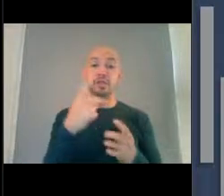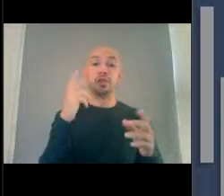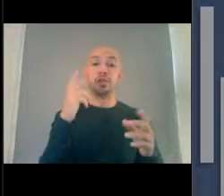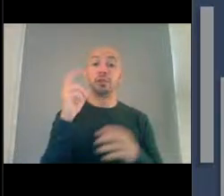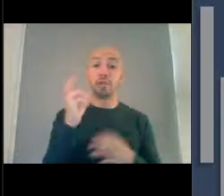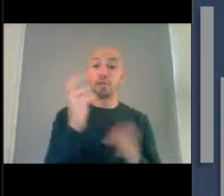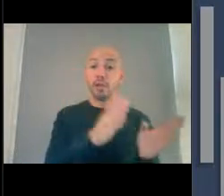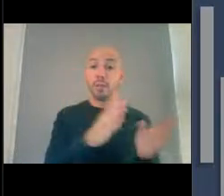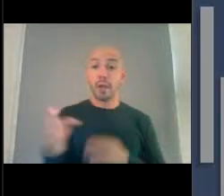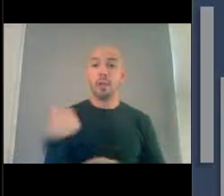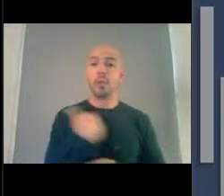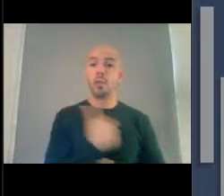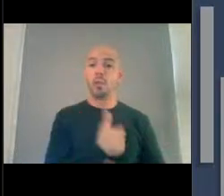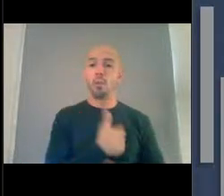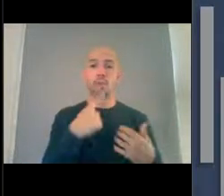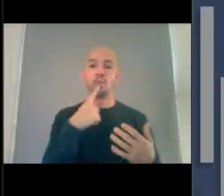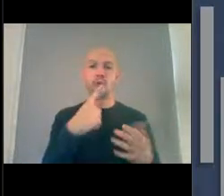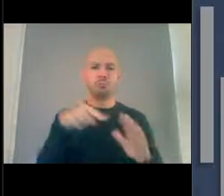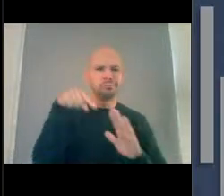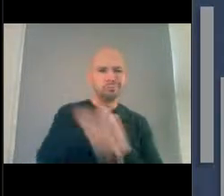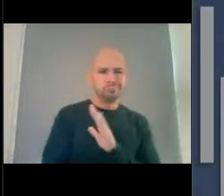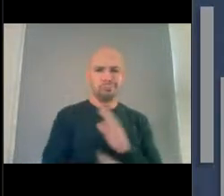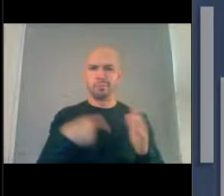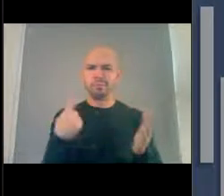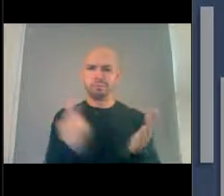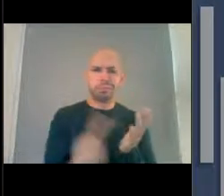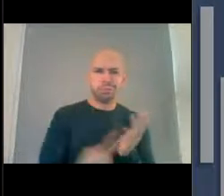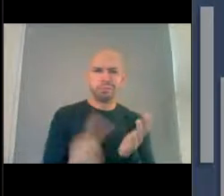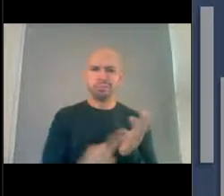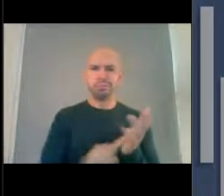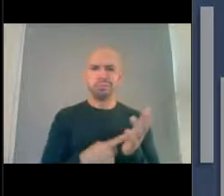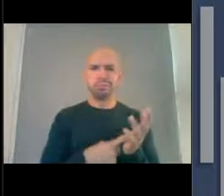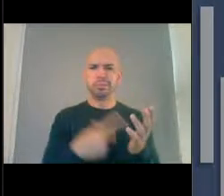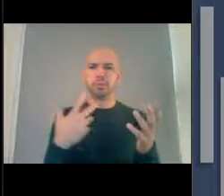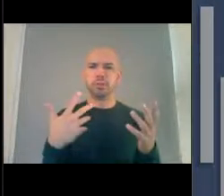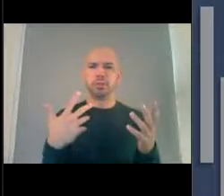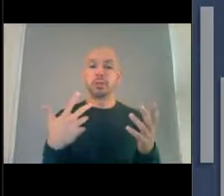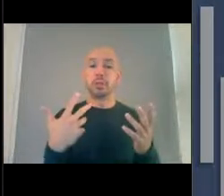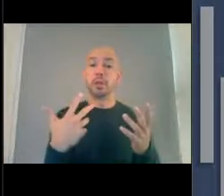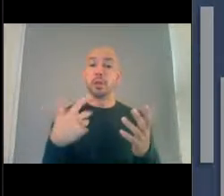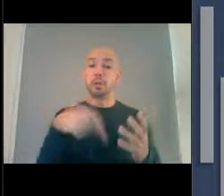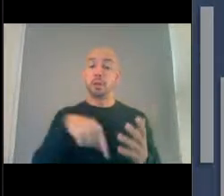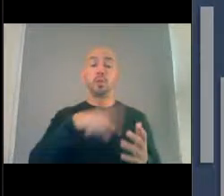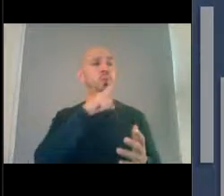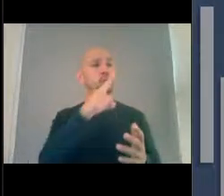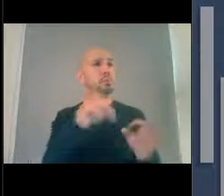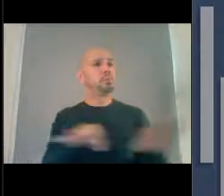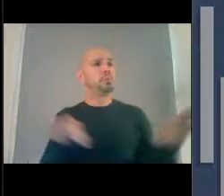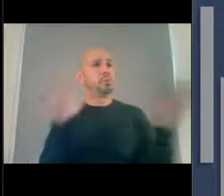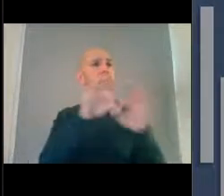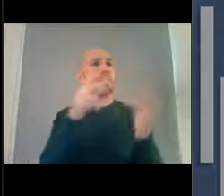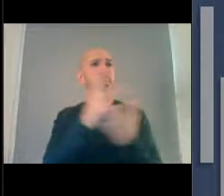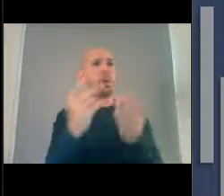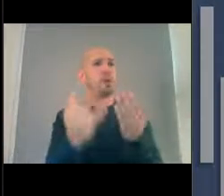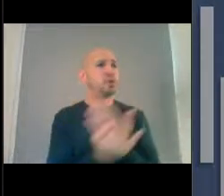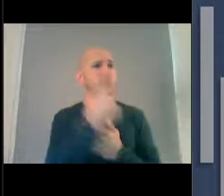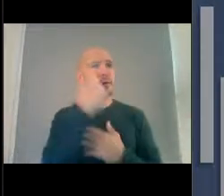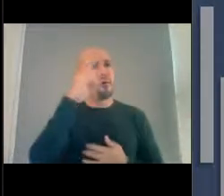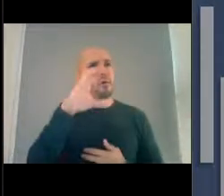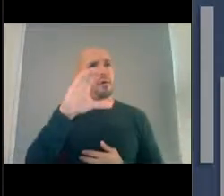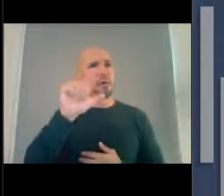strategy this is a very critical uh this is a very critically important document for project selection purposes at caltrans